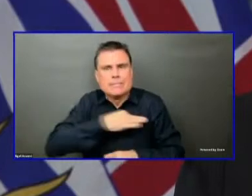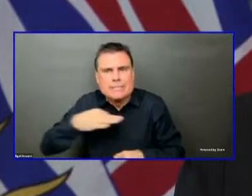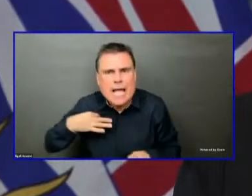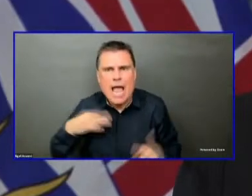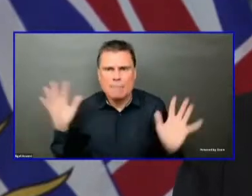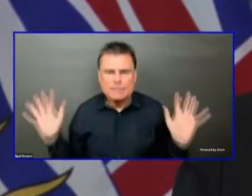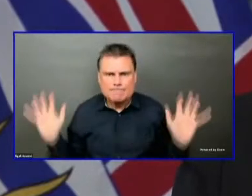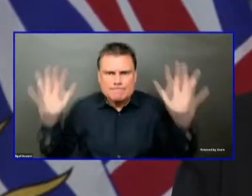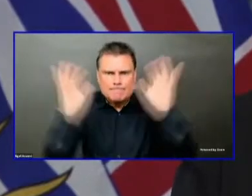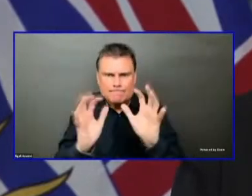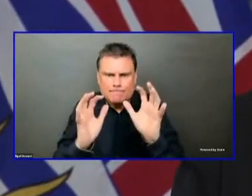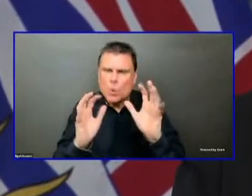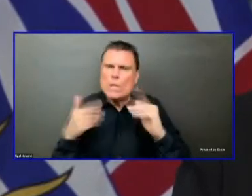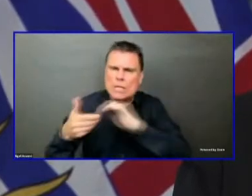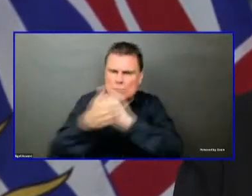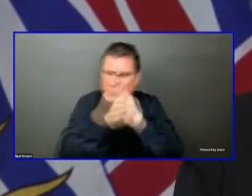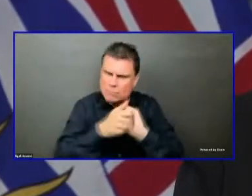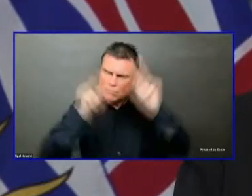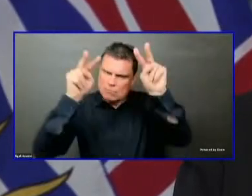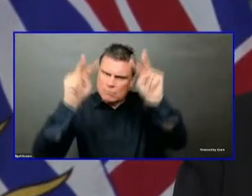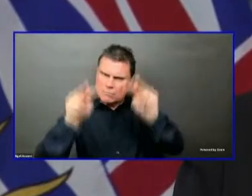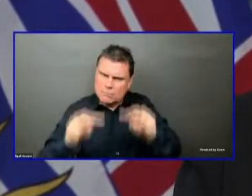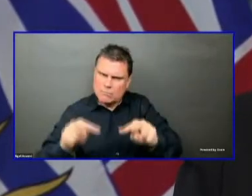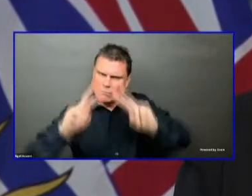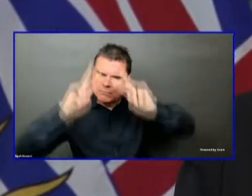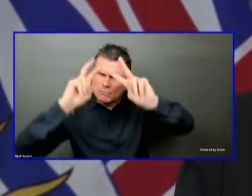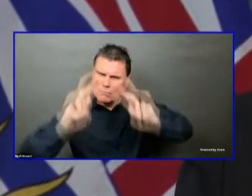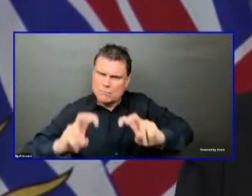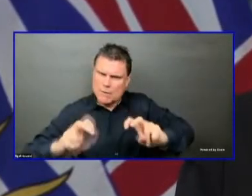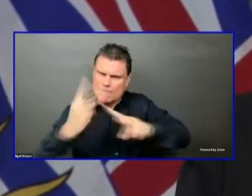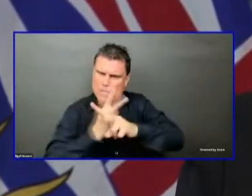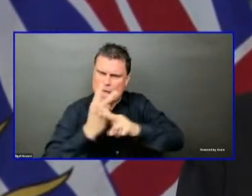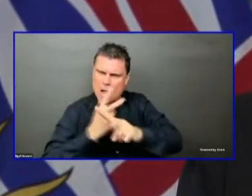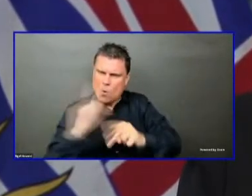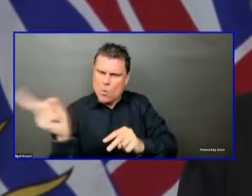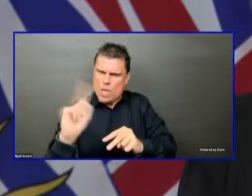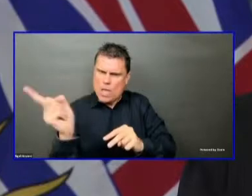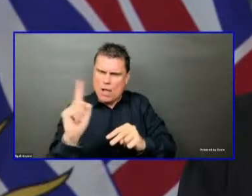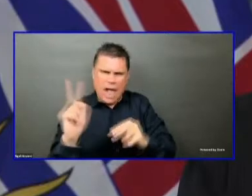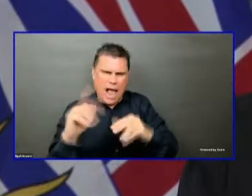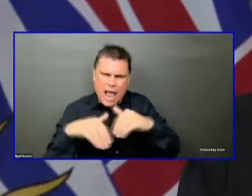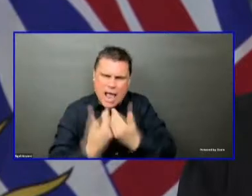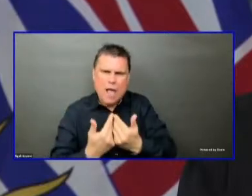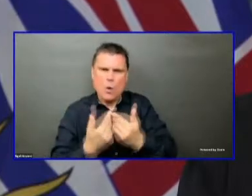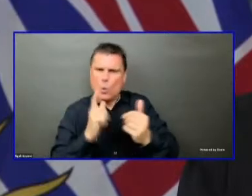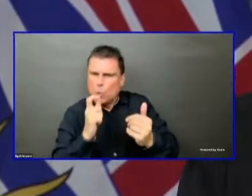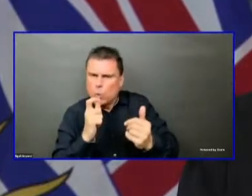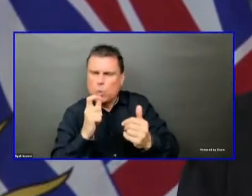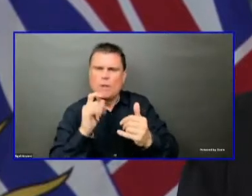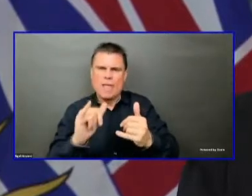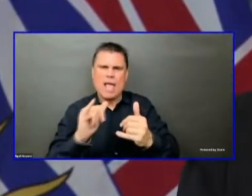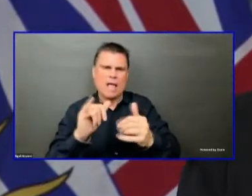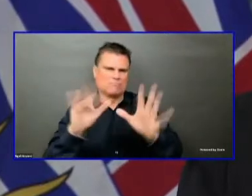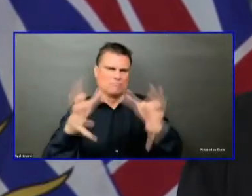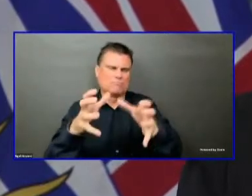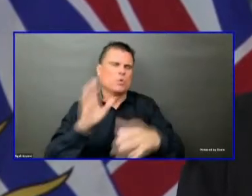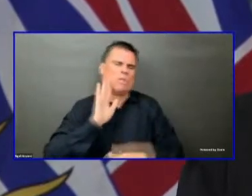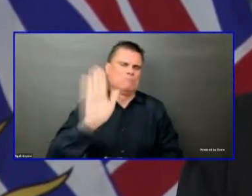managing every single concern in that hospital. Thank you. The next question comes from Justine Hunter, Globe and Mail.